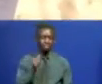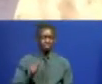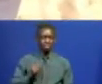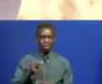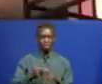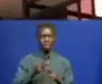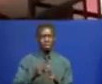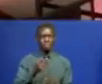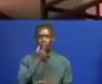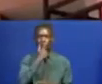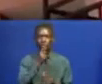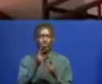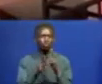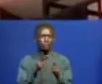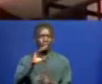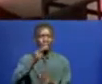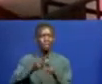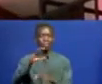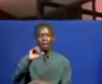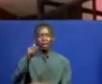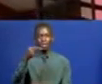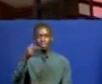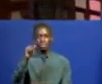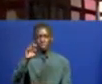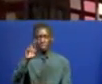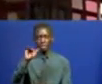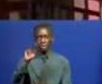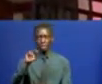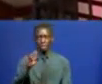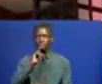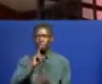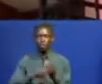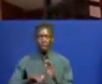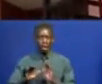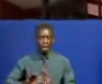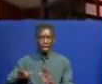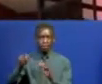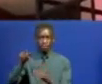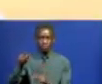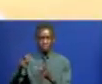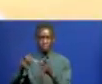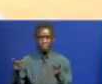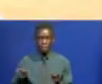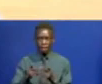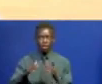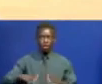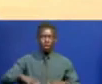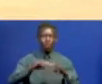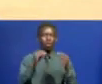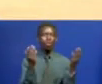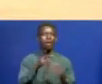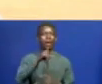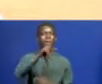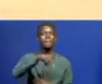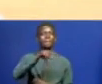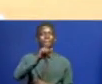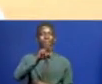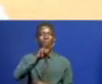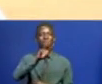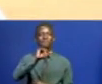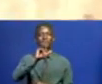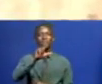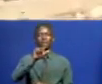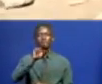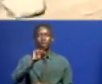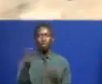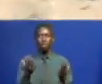old, is said to have left the five and went to the pavilion where the incident occurred. The body of the deceased was moved